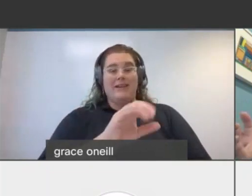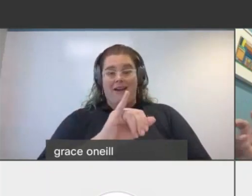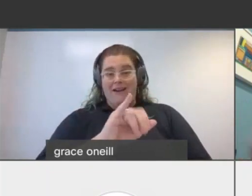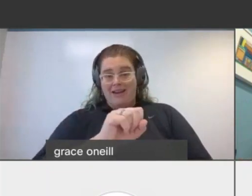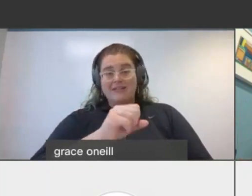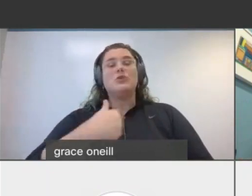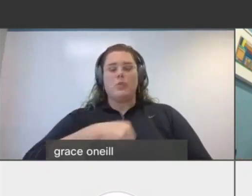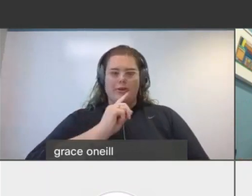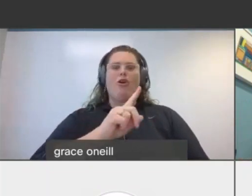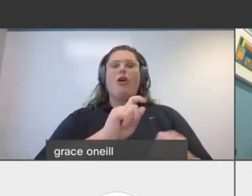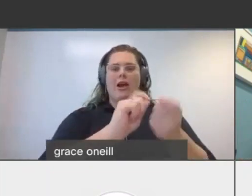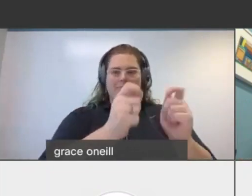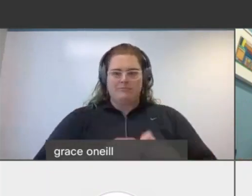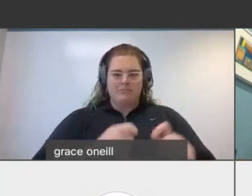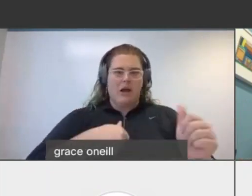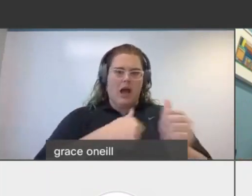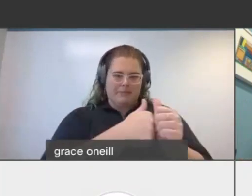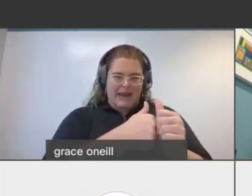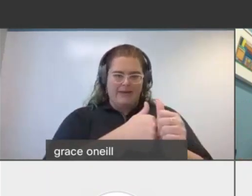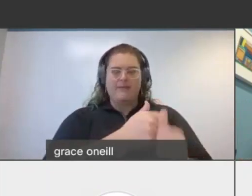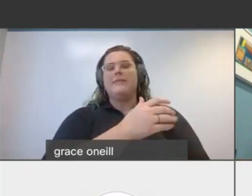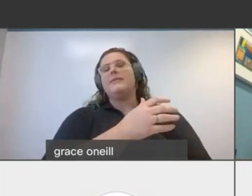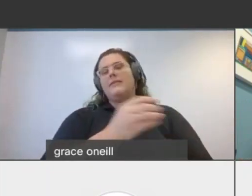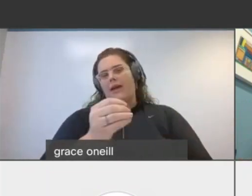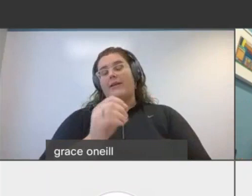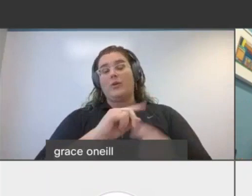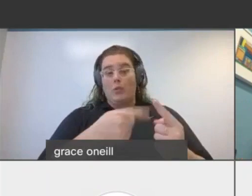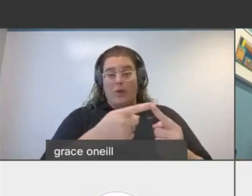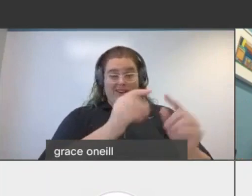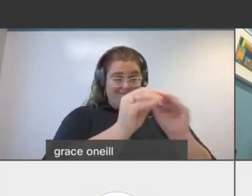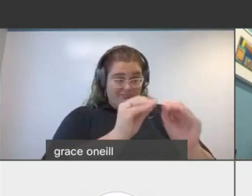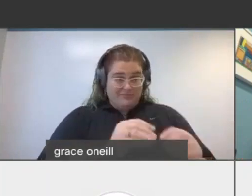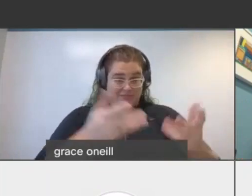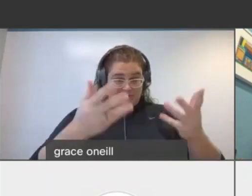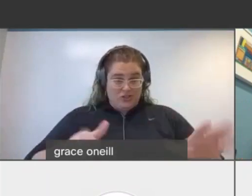that's done so that people will be able to